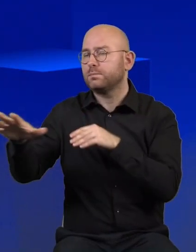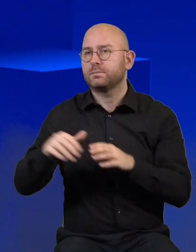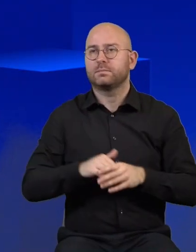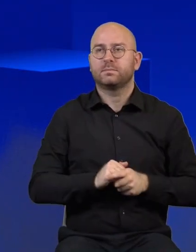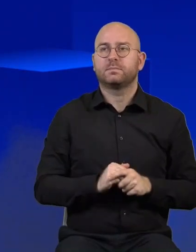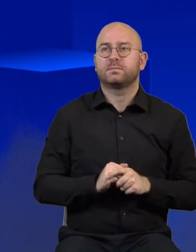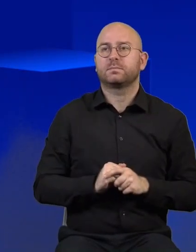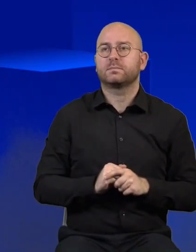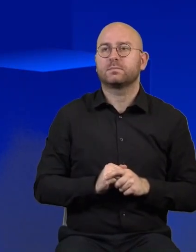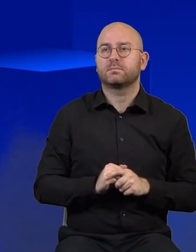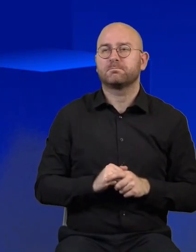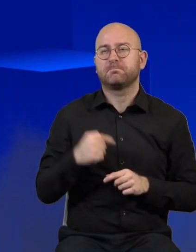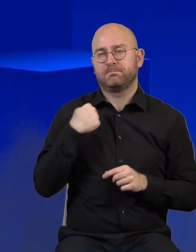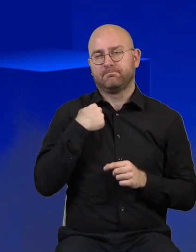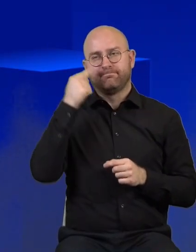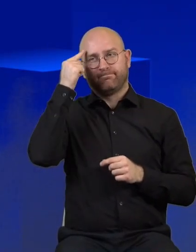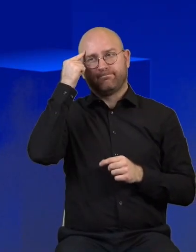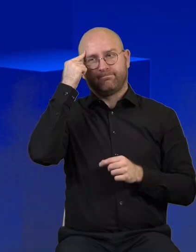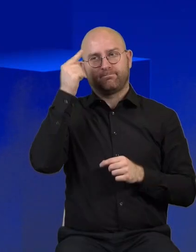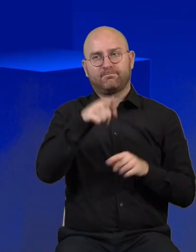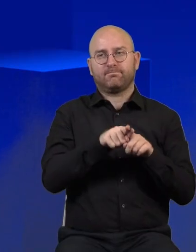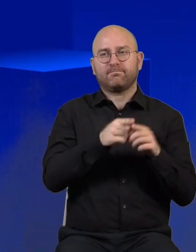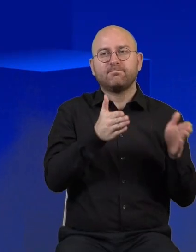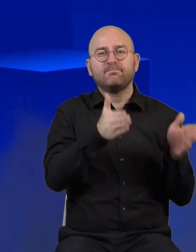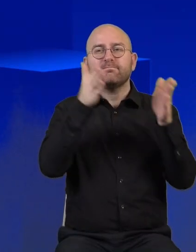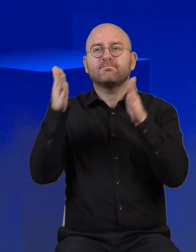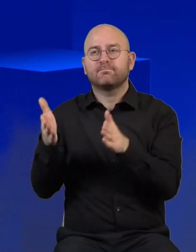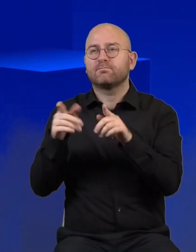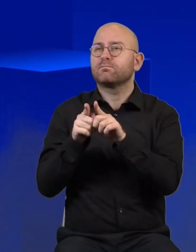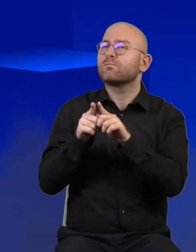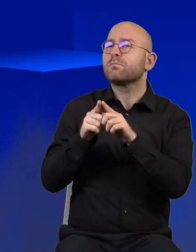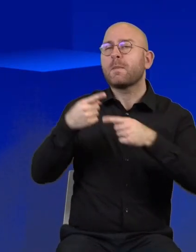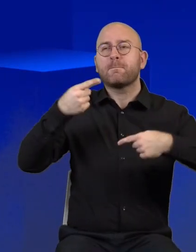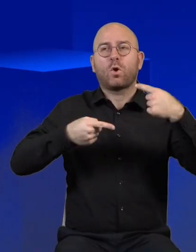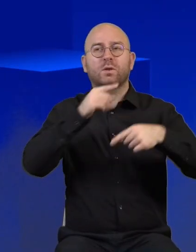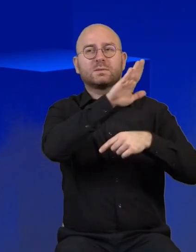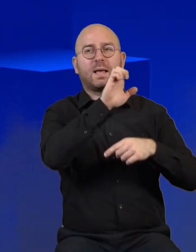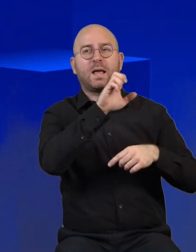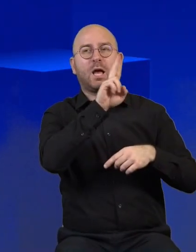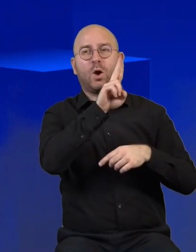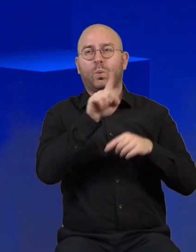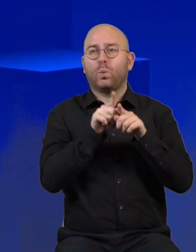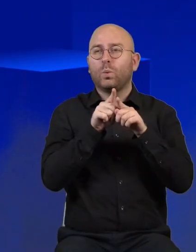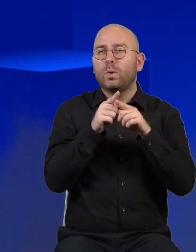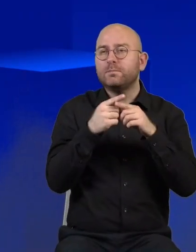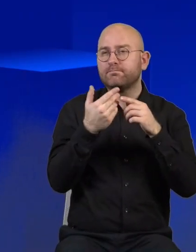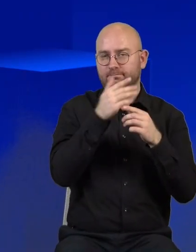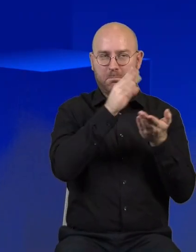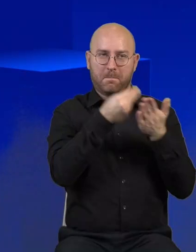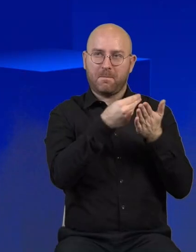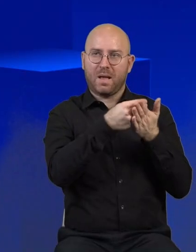Social Climate Fund, where the regulation was adopted last year, and it speaks about